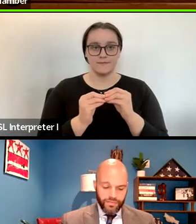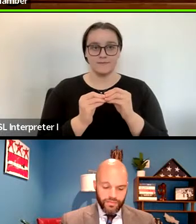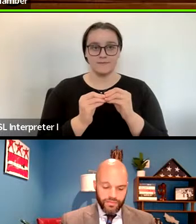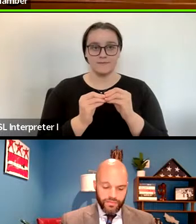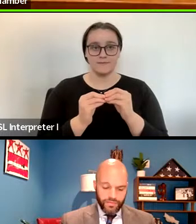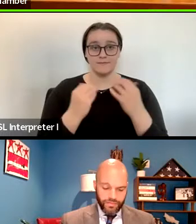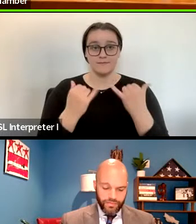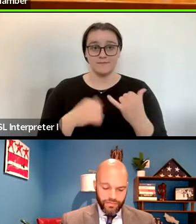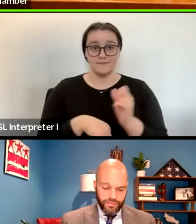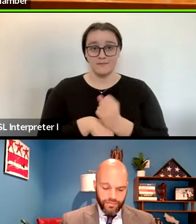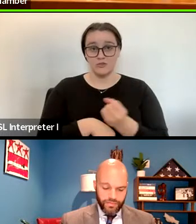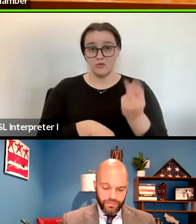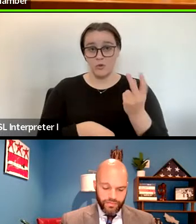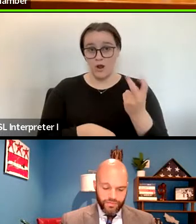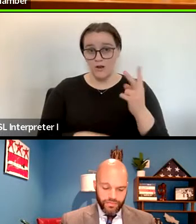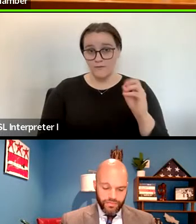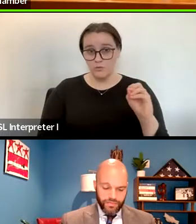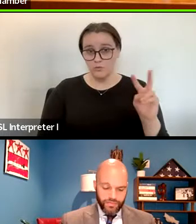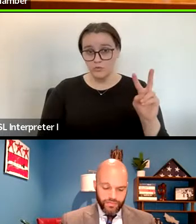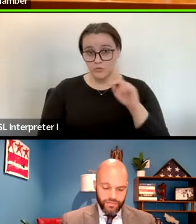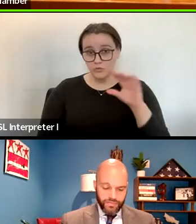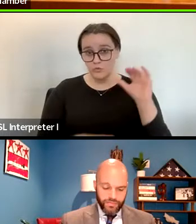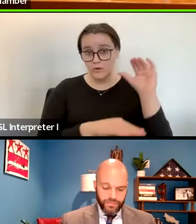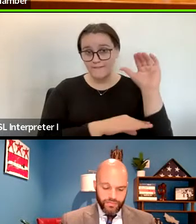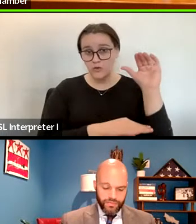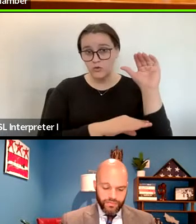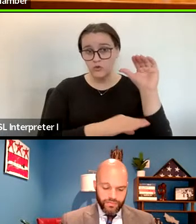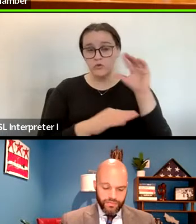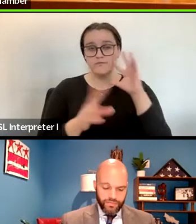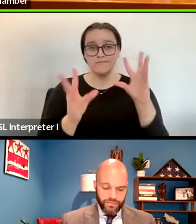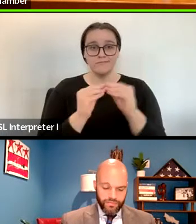Time is 12:02 in the afternoon. Meeting's adjourned.